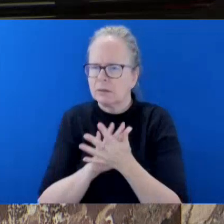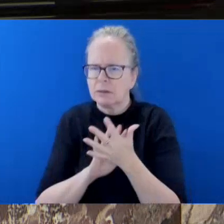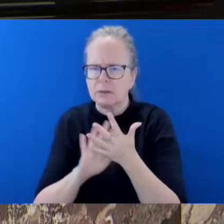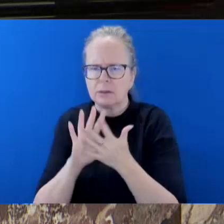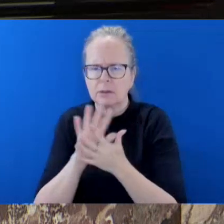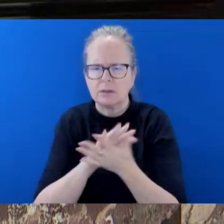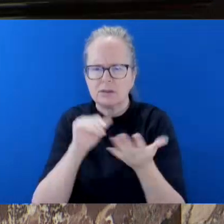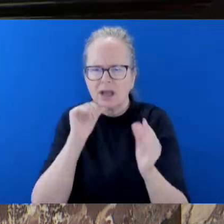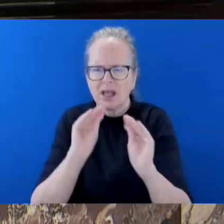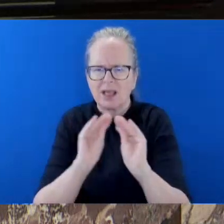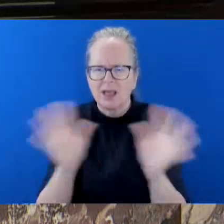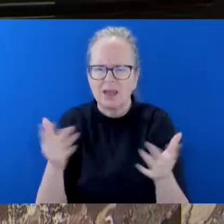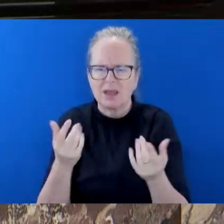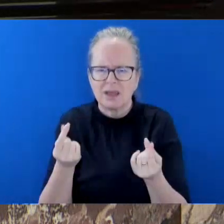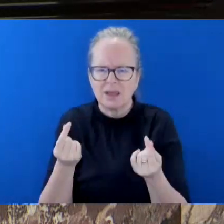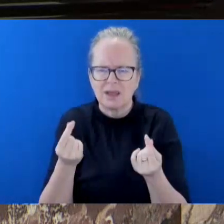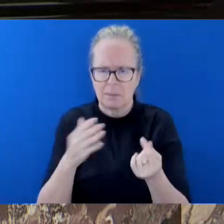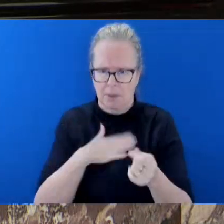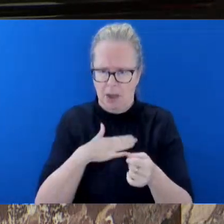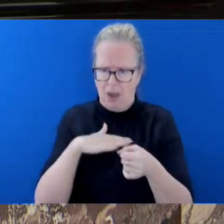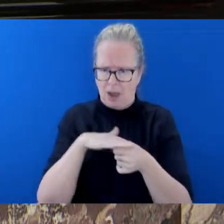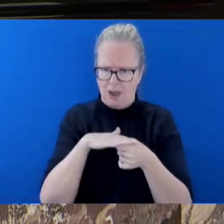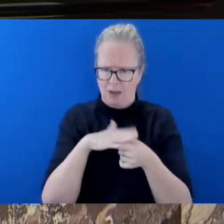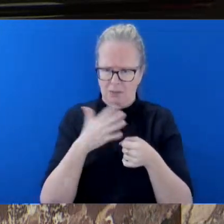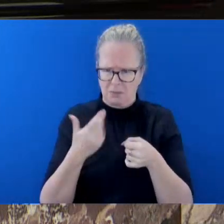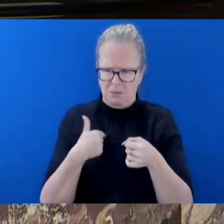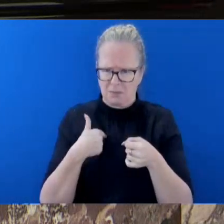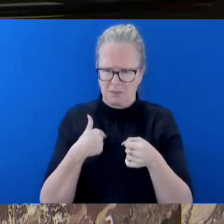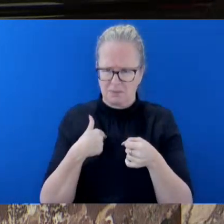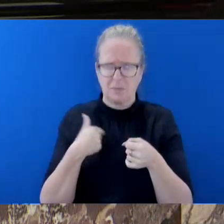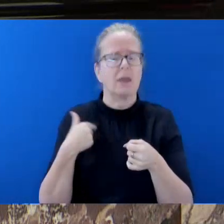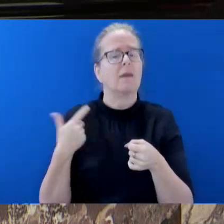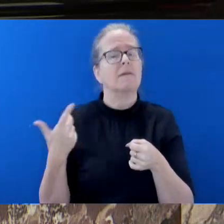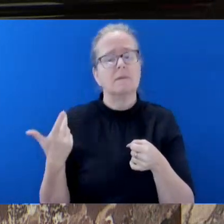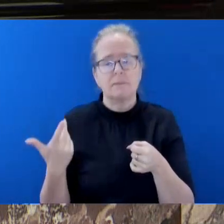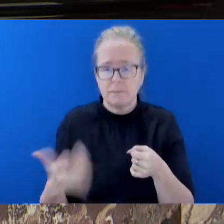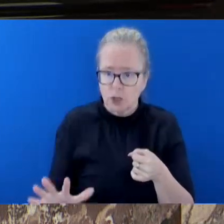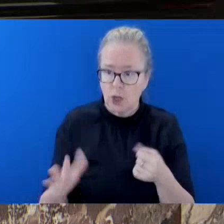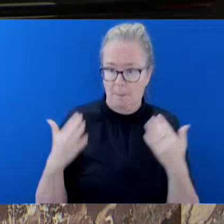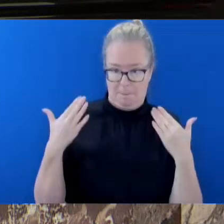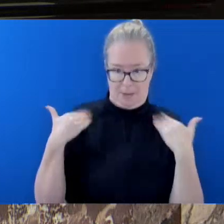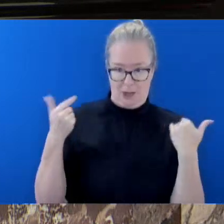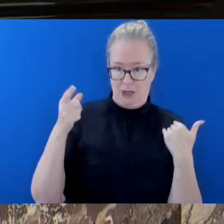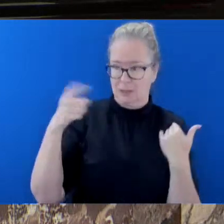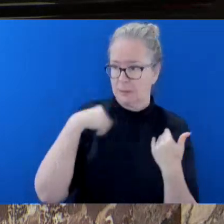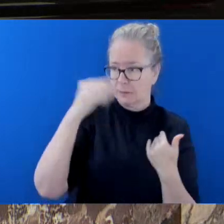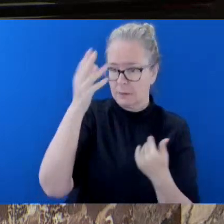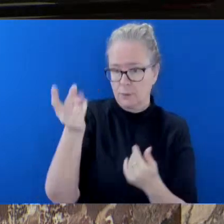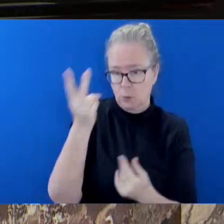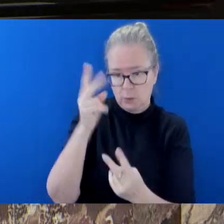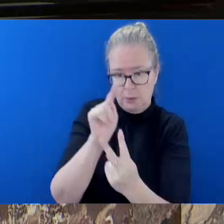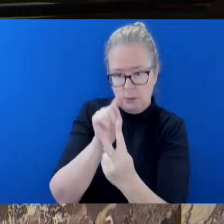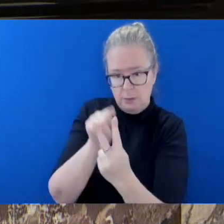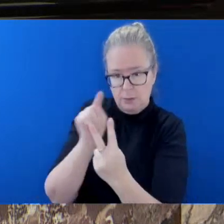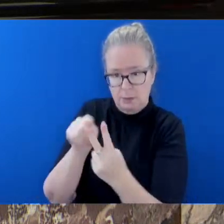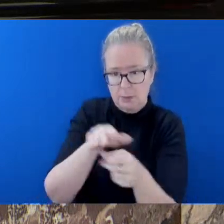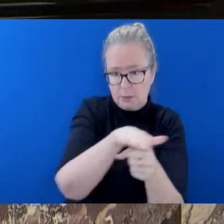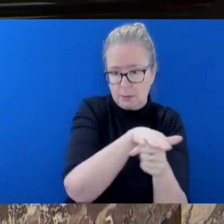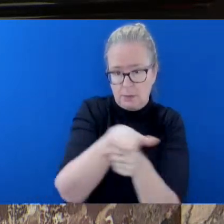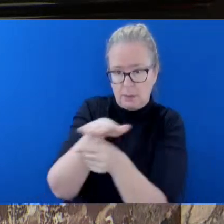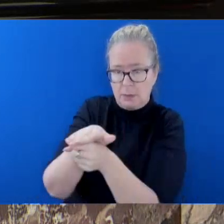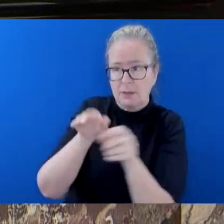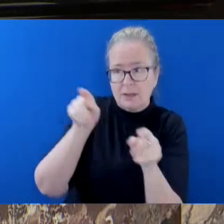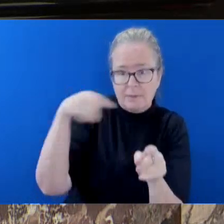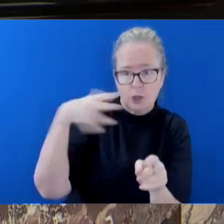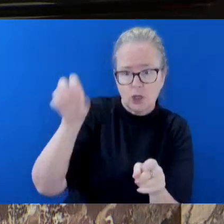this through my office. I've even given the minister a heads up. I have two specific properties I'm hoping for some clarity on, as are the countless owners who